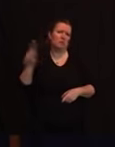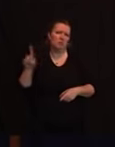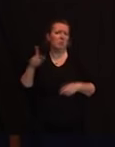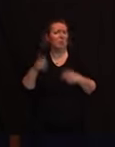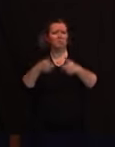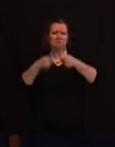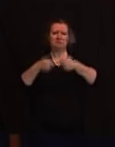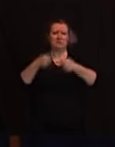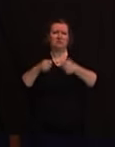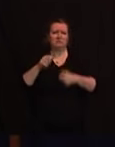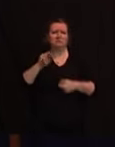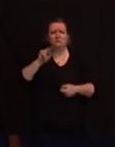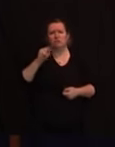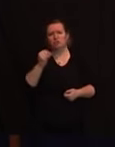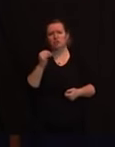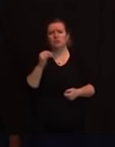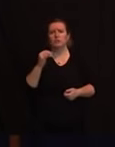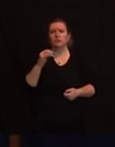to